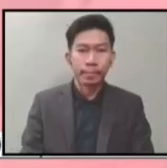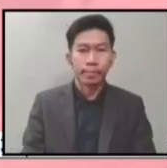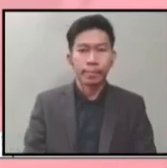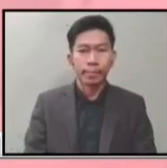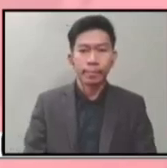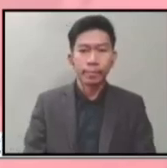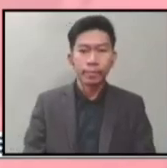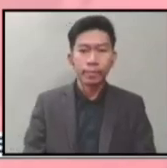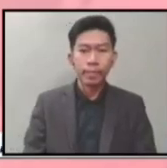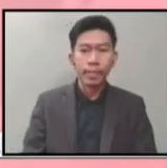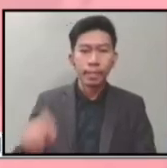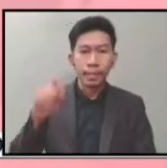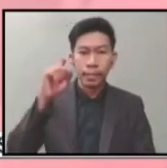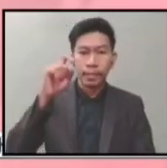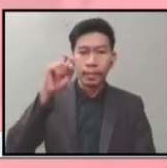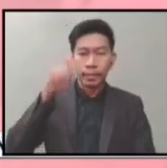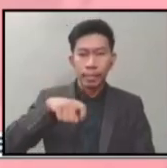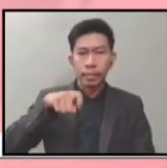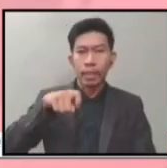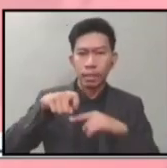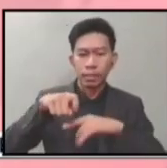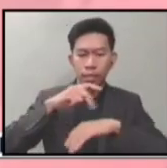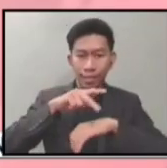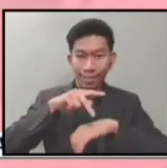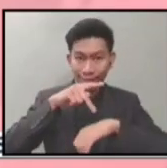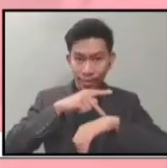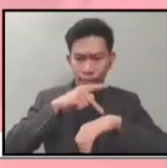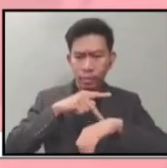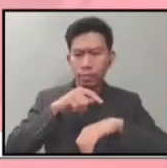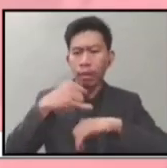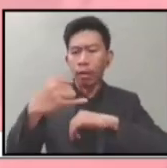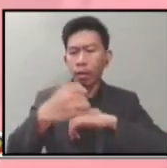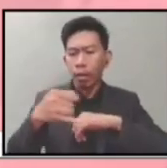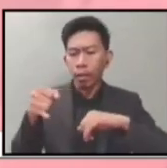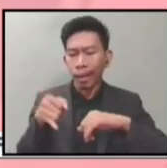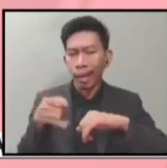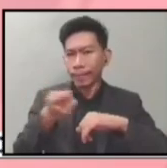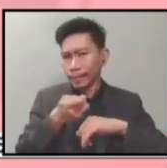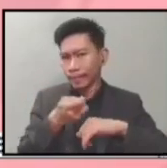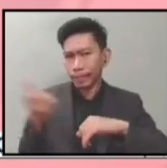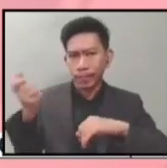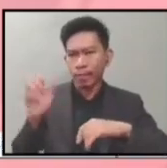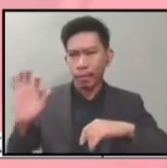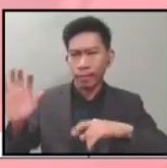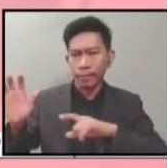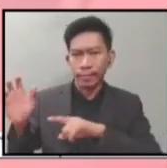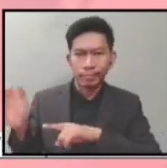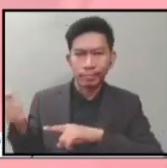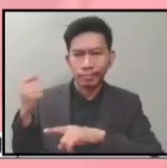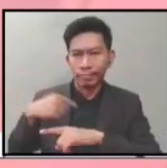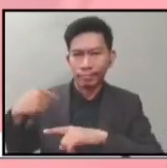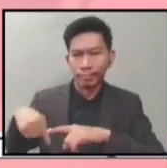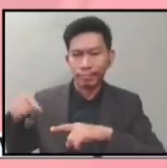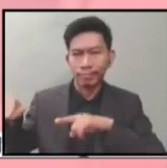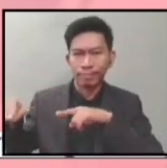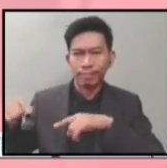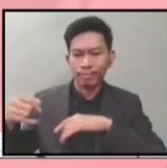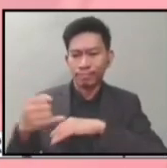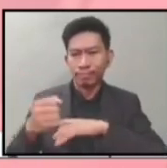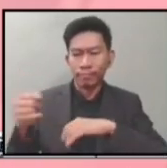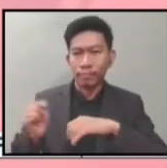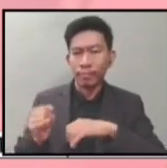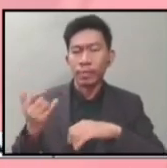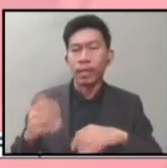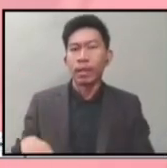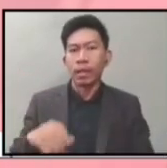Dapat tanggalin na ng Pilipinas ang floating barriers na inilagay ng China sa West Philippine Sea. Ito ang opinion ni Justice Secretary Jesus